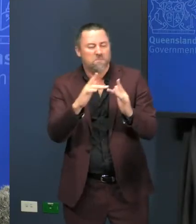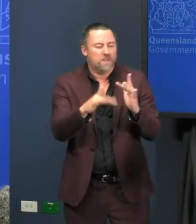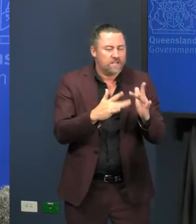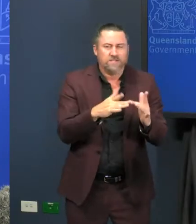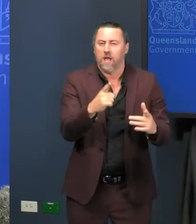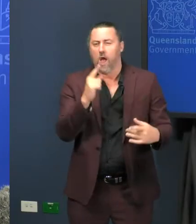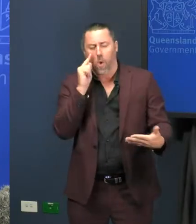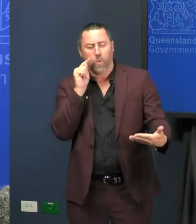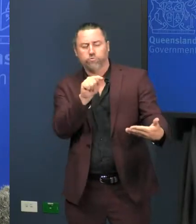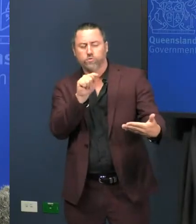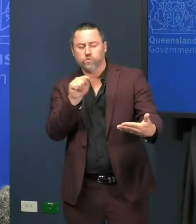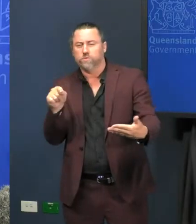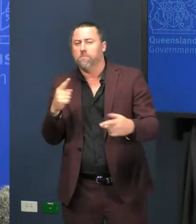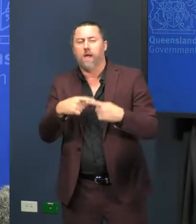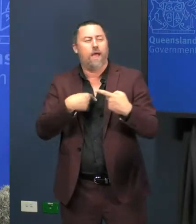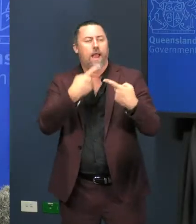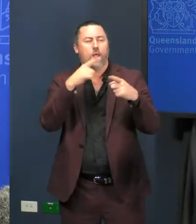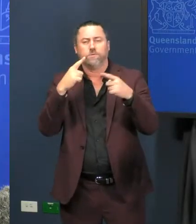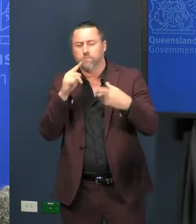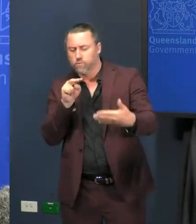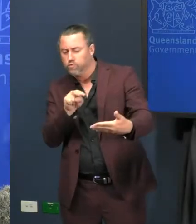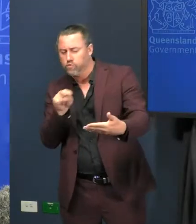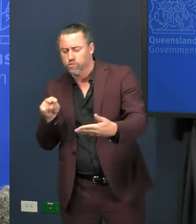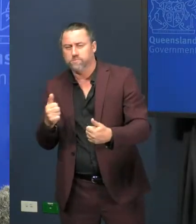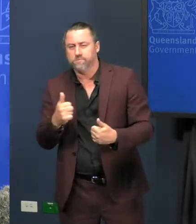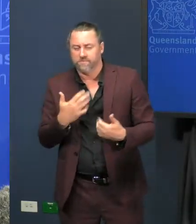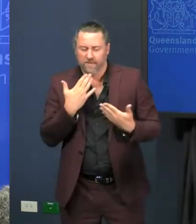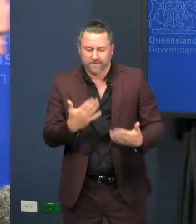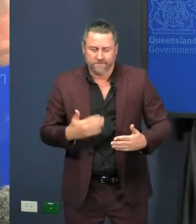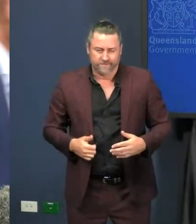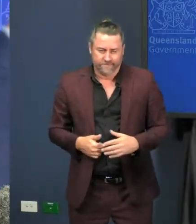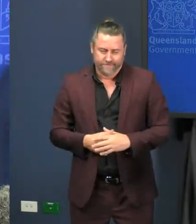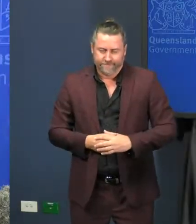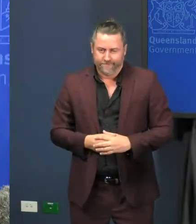services messaging. Thanks. Over to you, Commissioner.